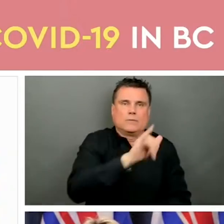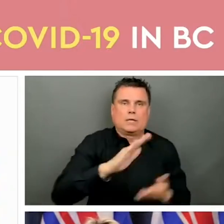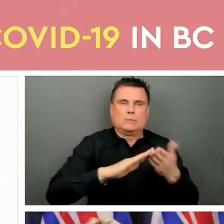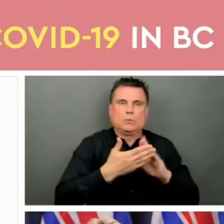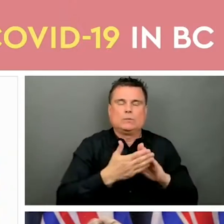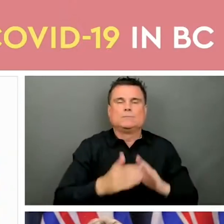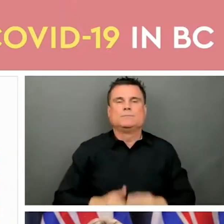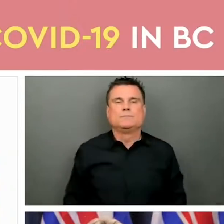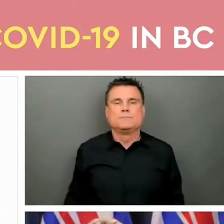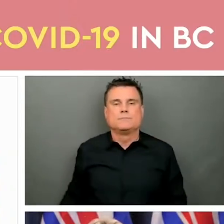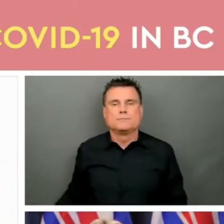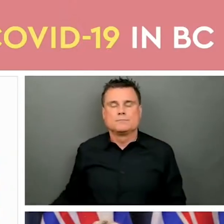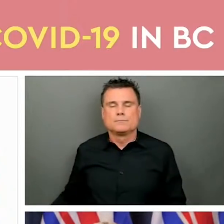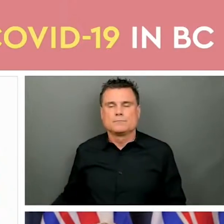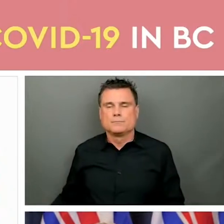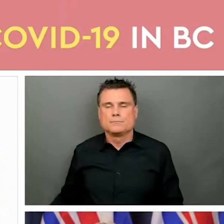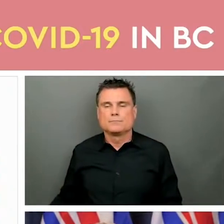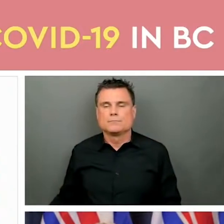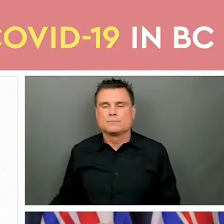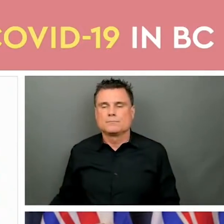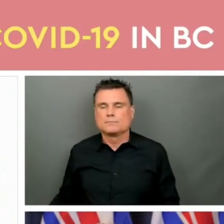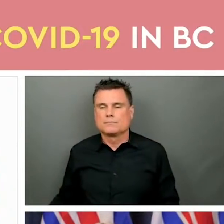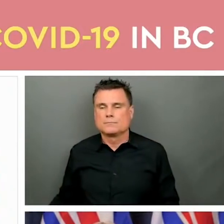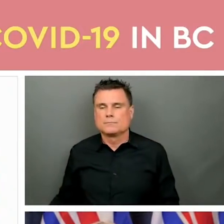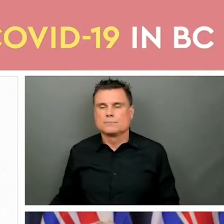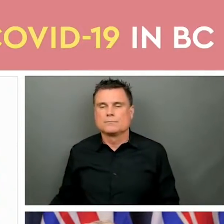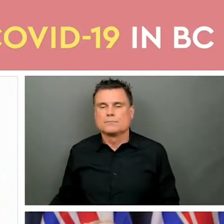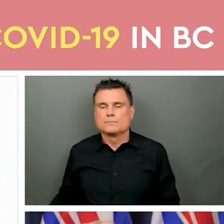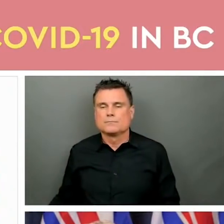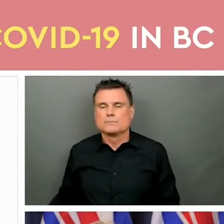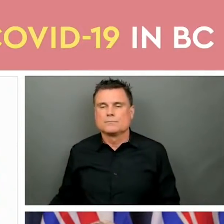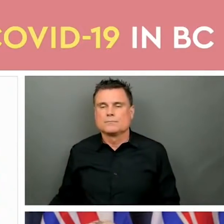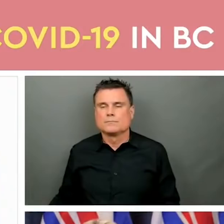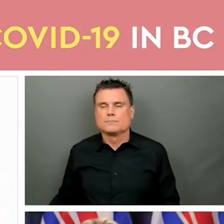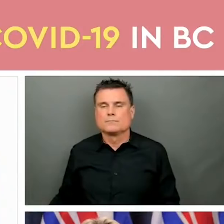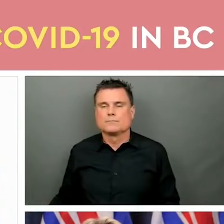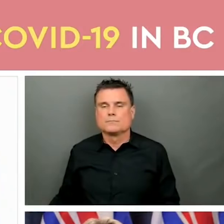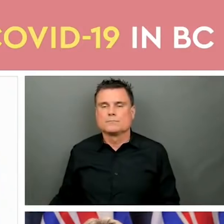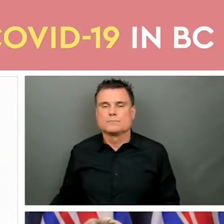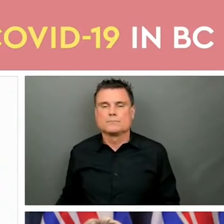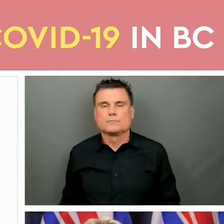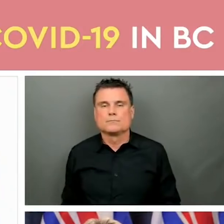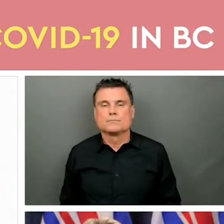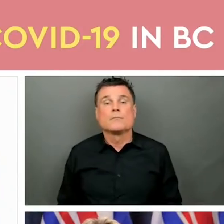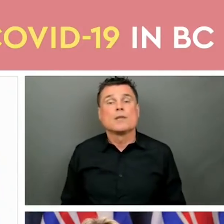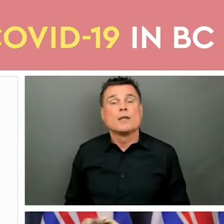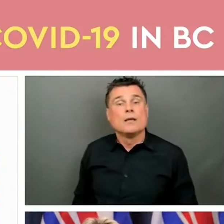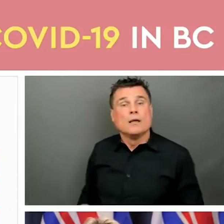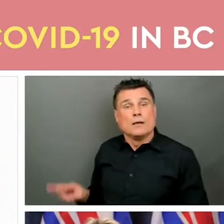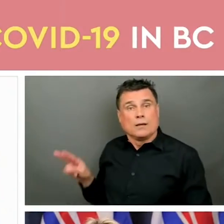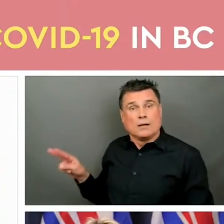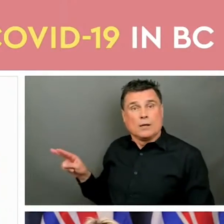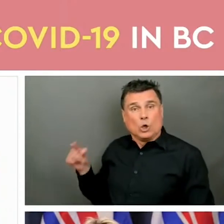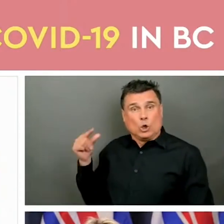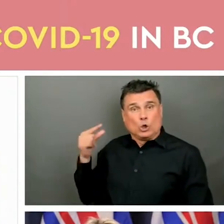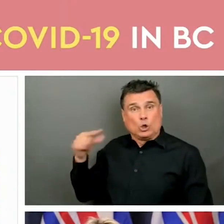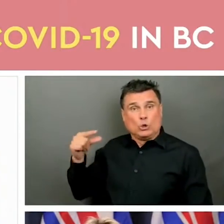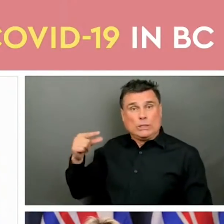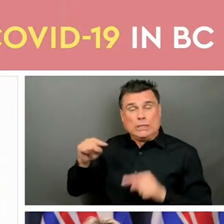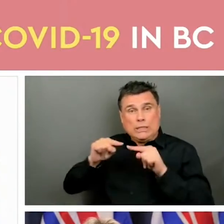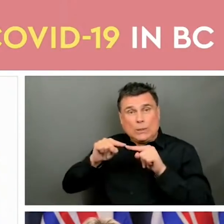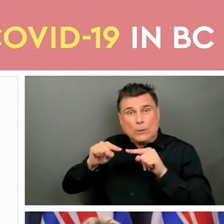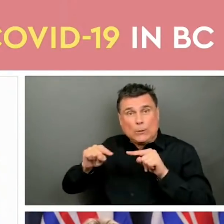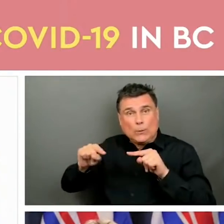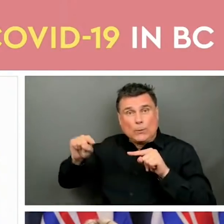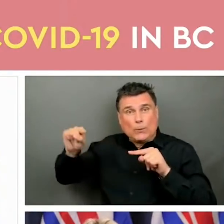slowly, and we see that here. The green line on the top is the number of daily cases that we've seen over the last months. Our